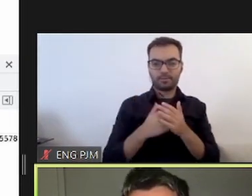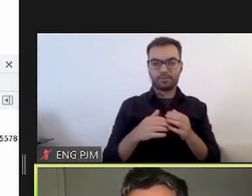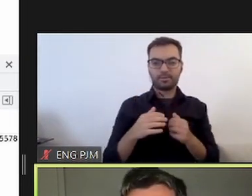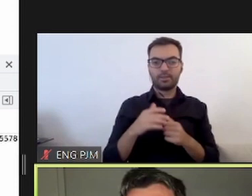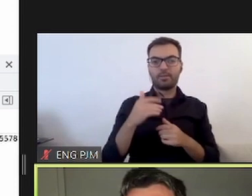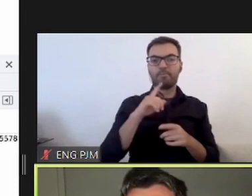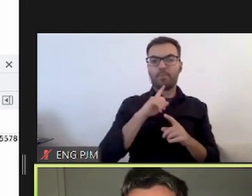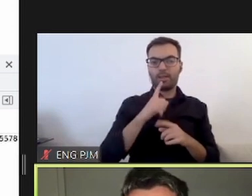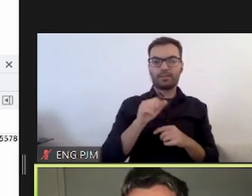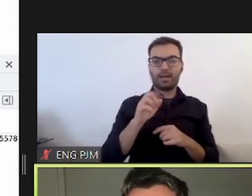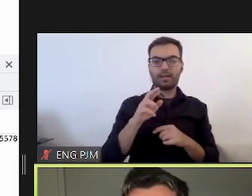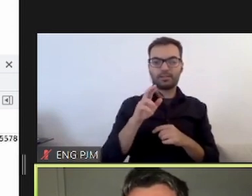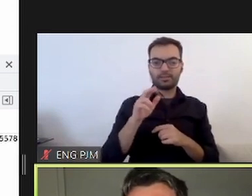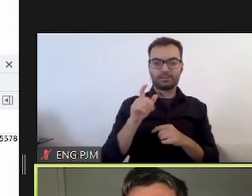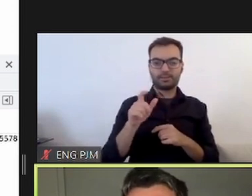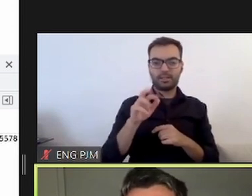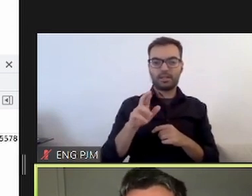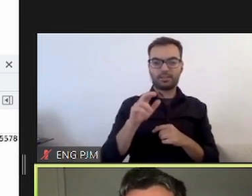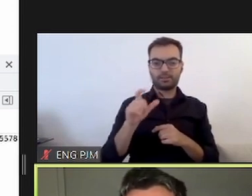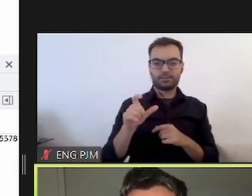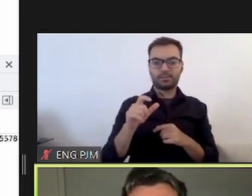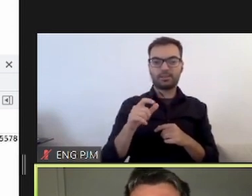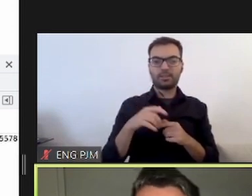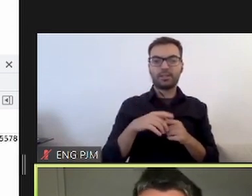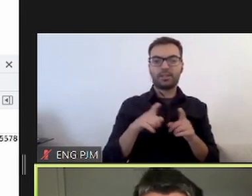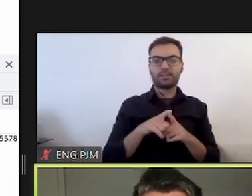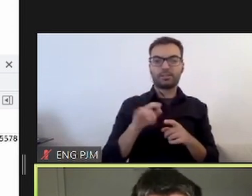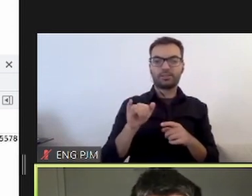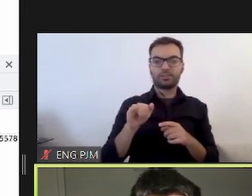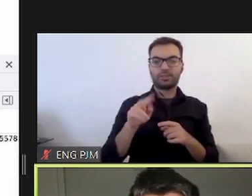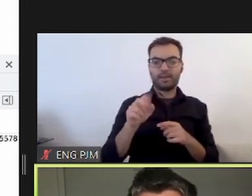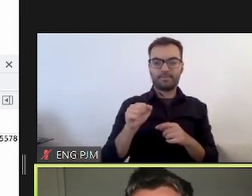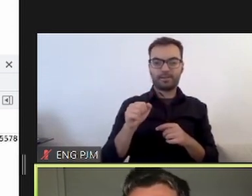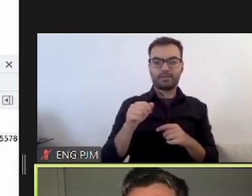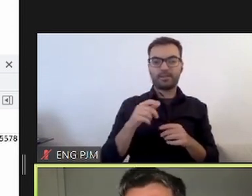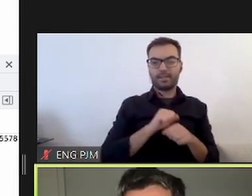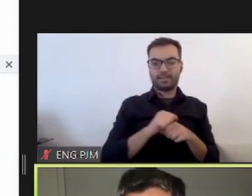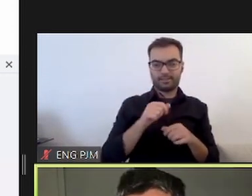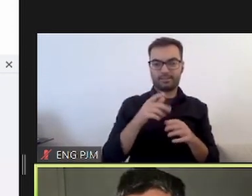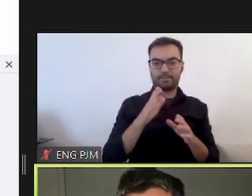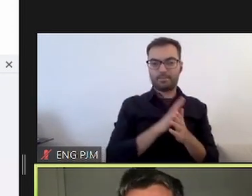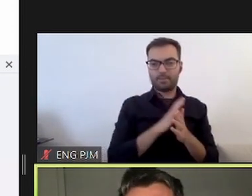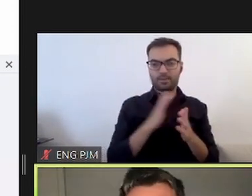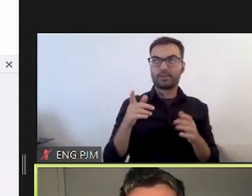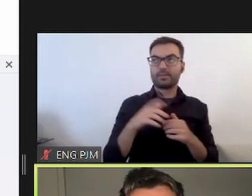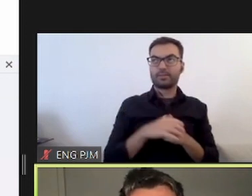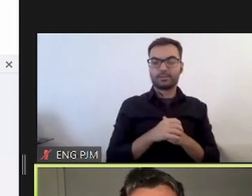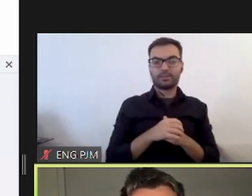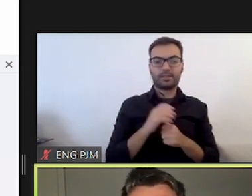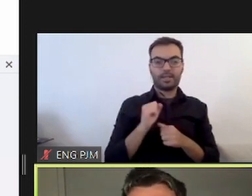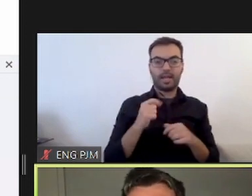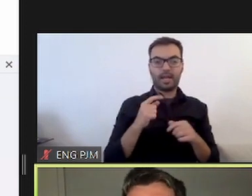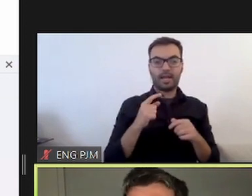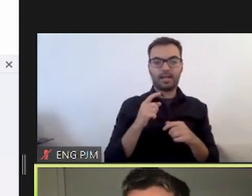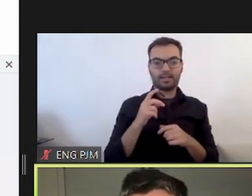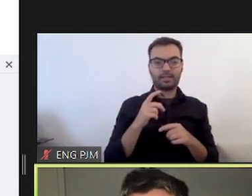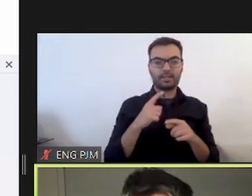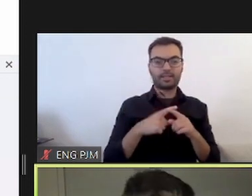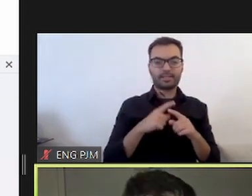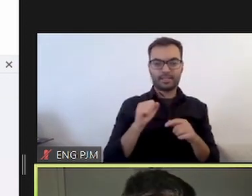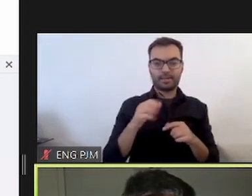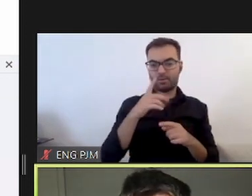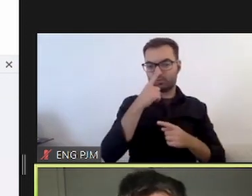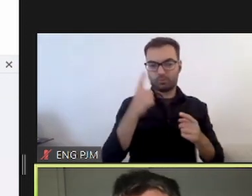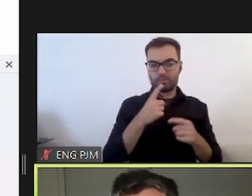RC Toolkit. It's having the JavaScript, it's having the library, and AXA is also having a